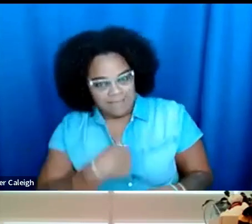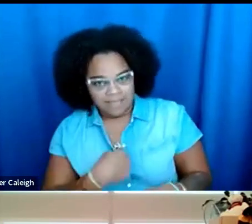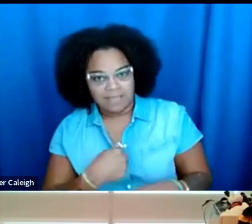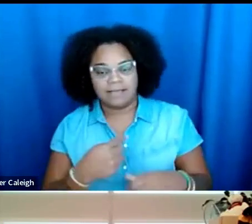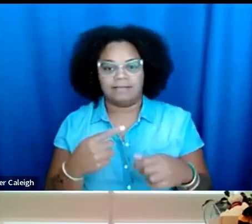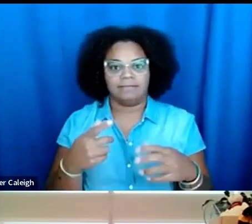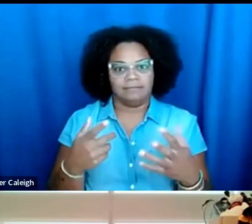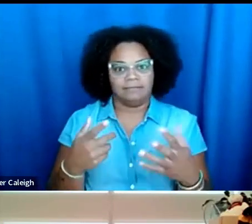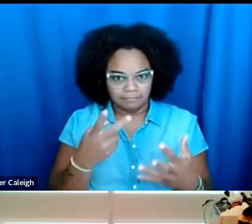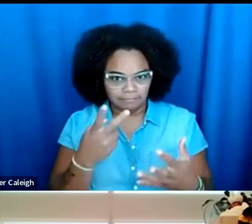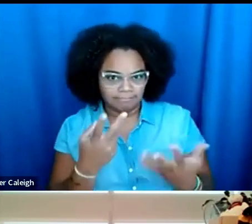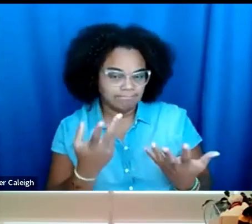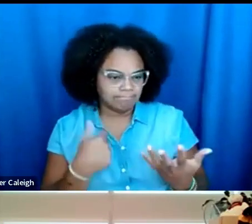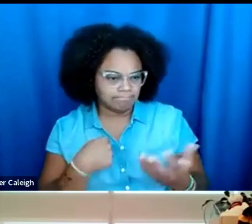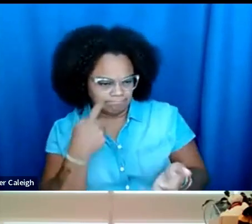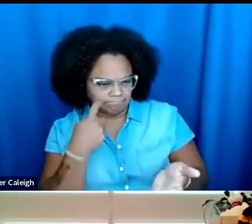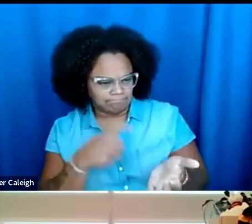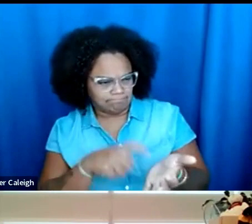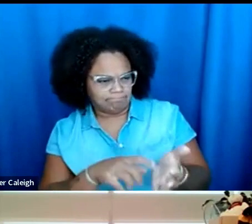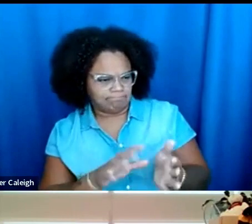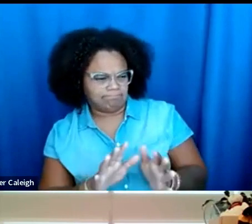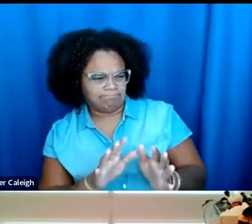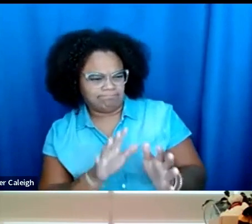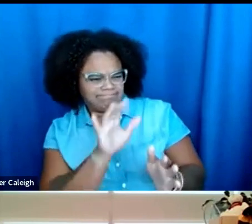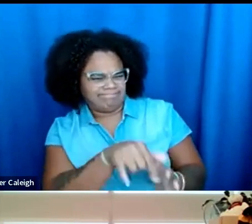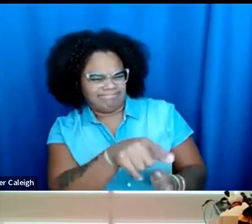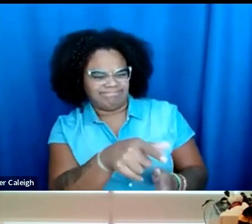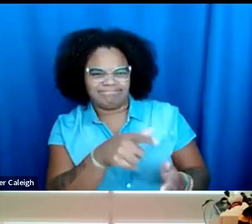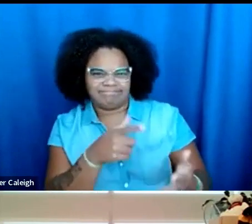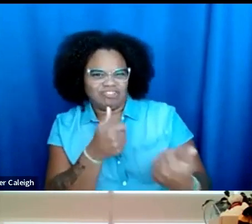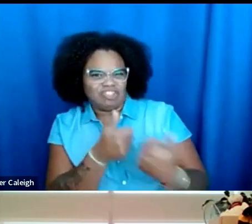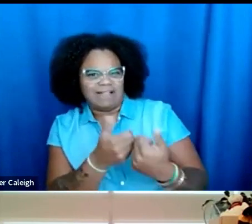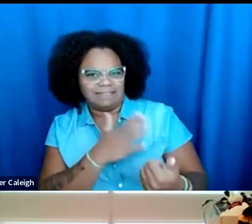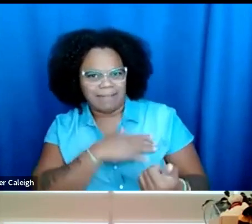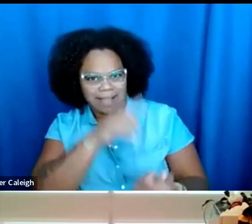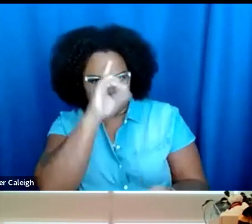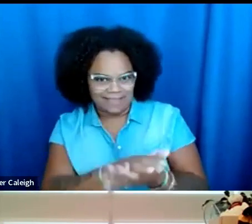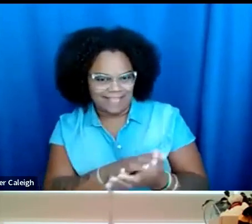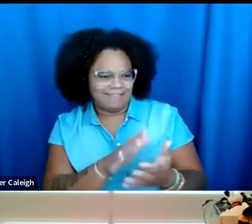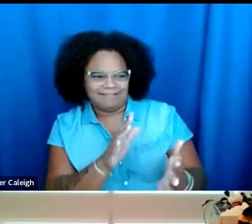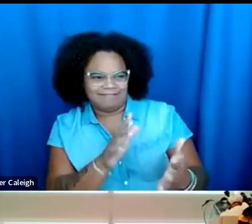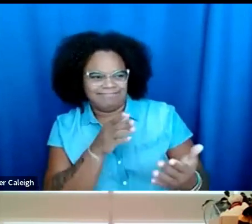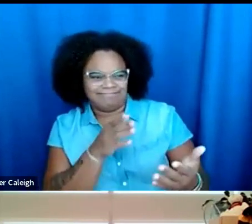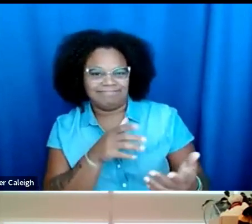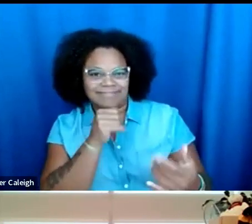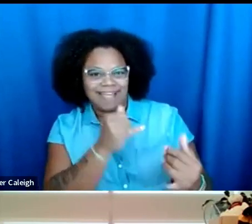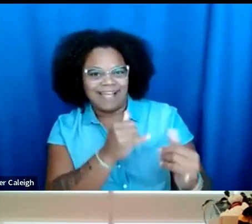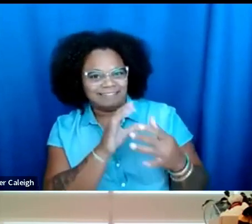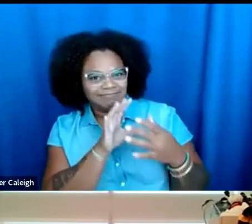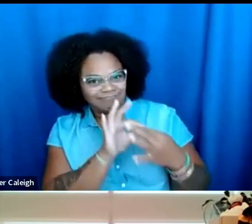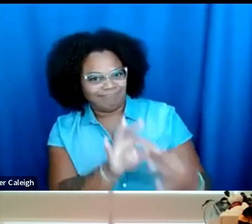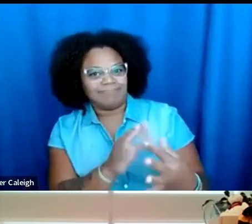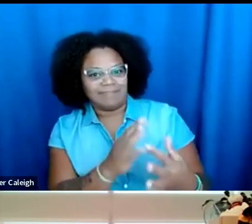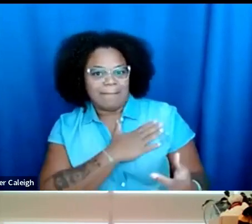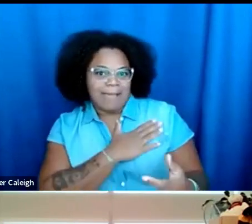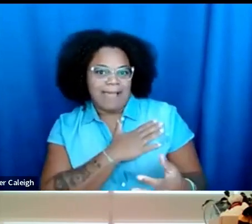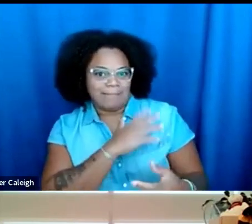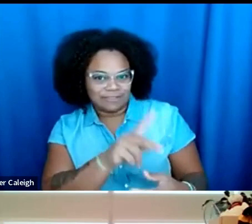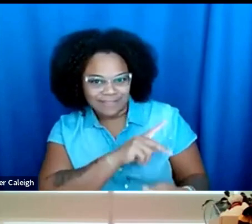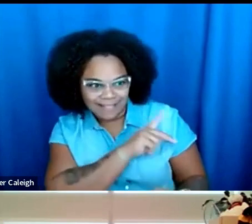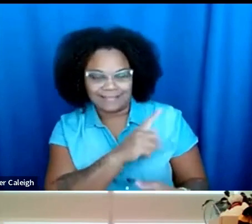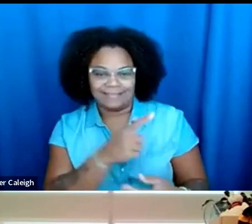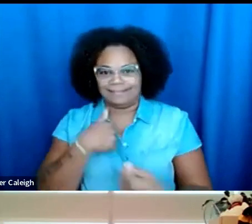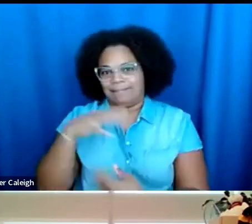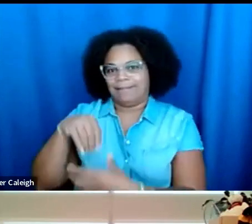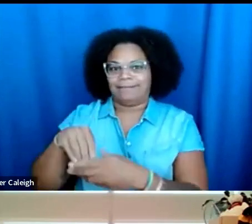some aspects of my personality and being a member of an alternative religion